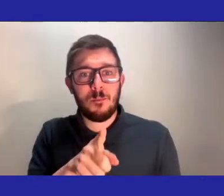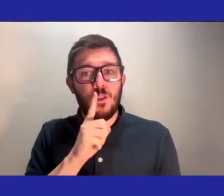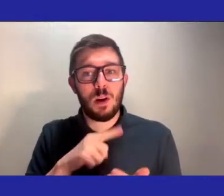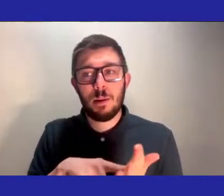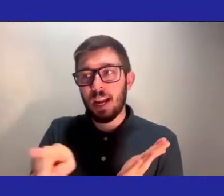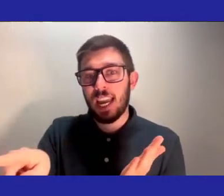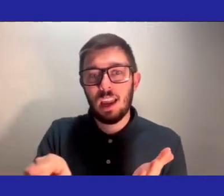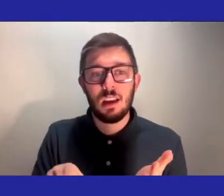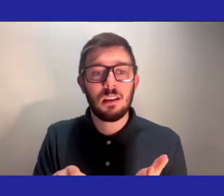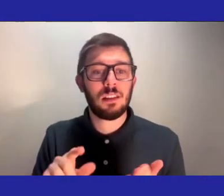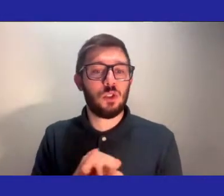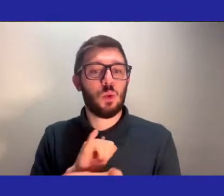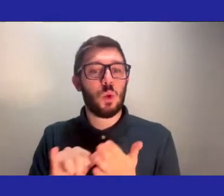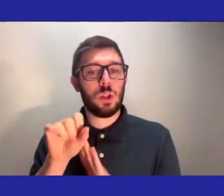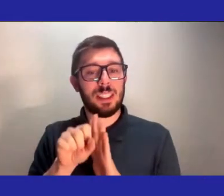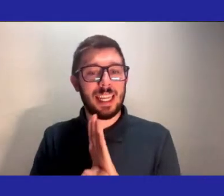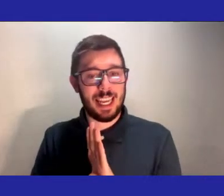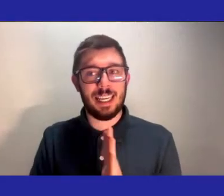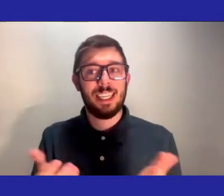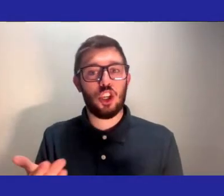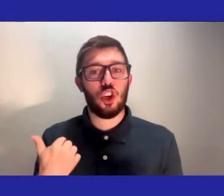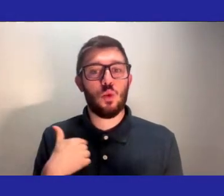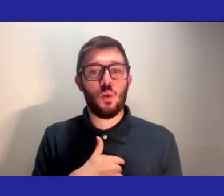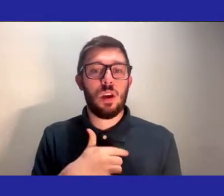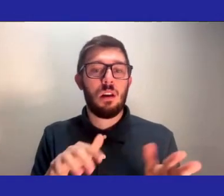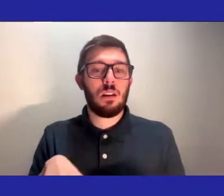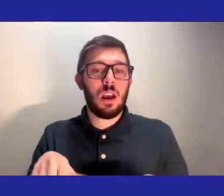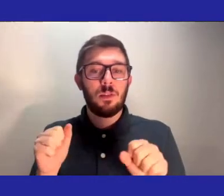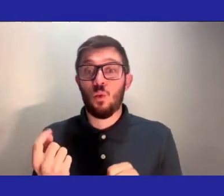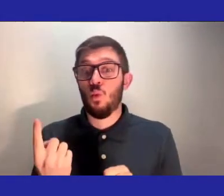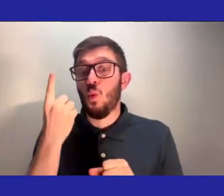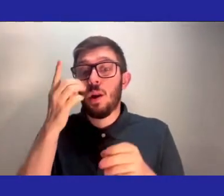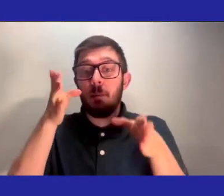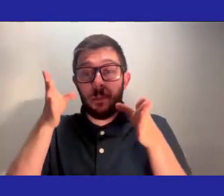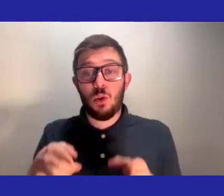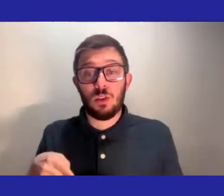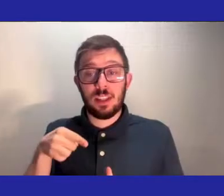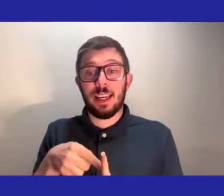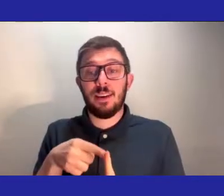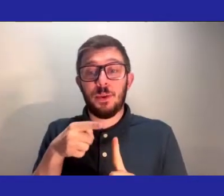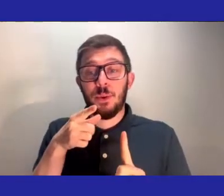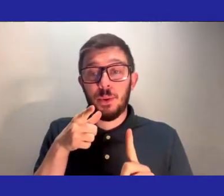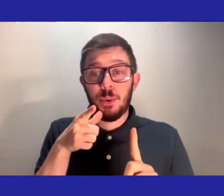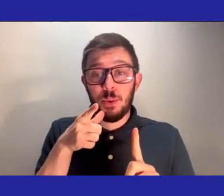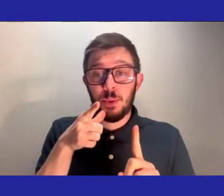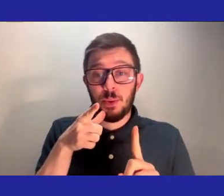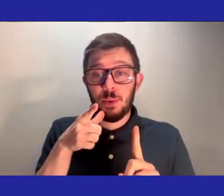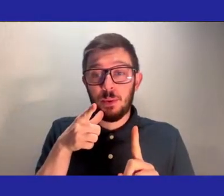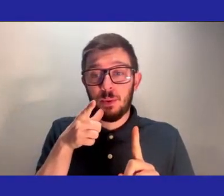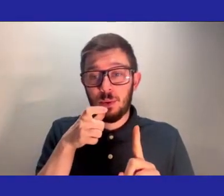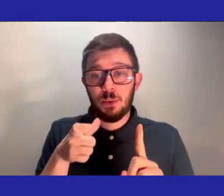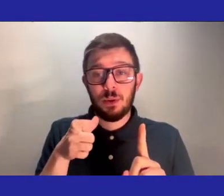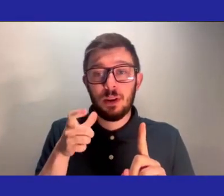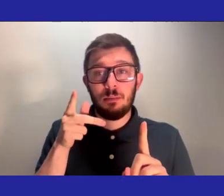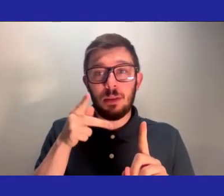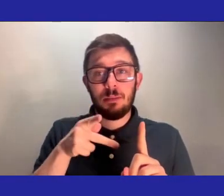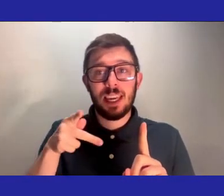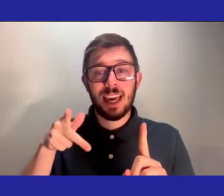State has adopted a single intermediary. Their name is PPL, Public Partnerships LLC.